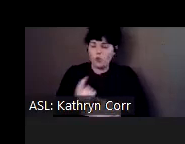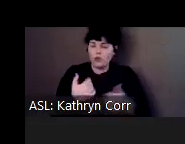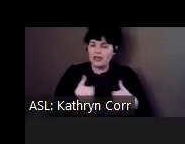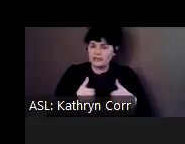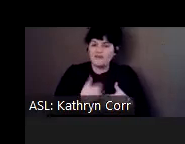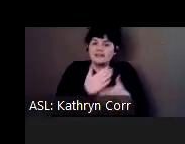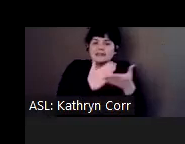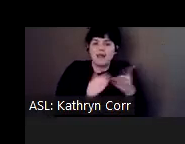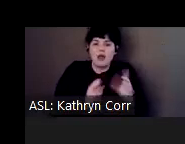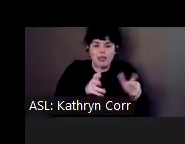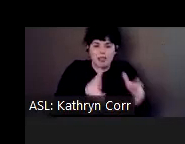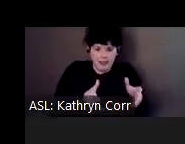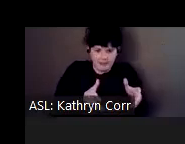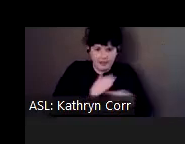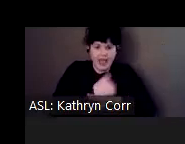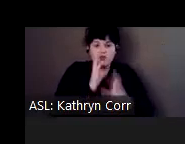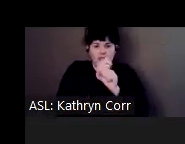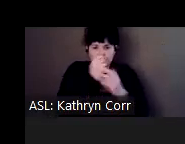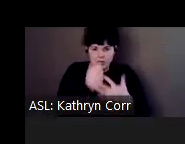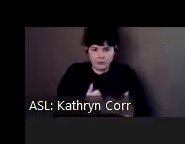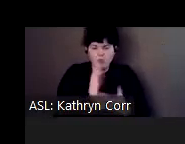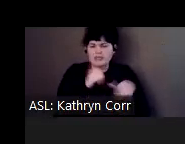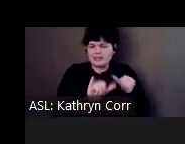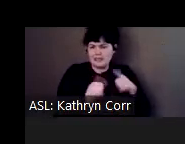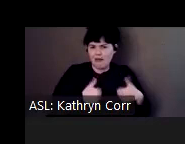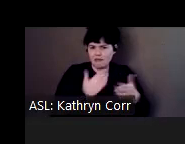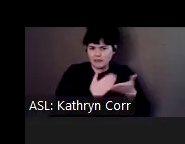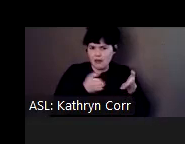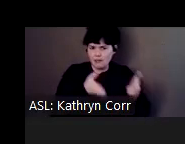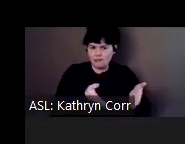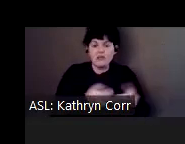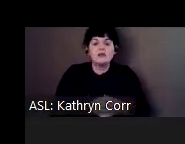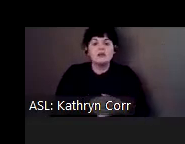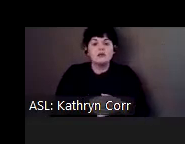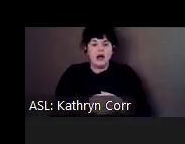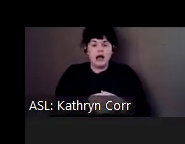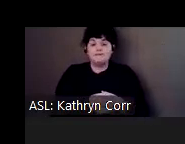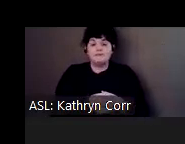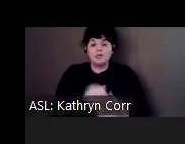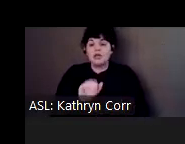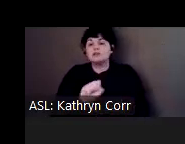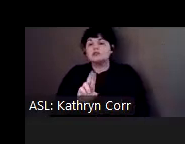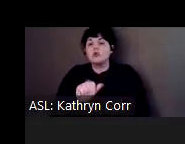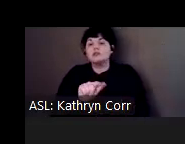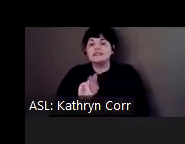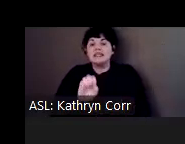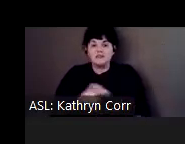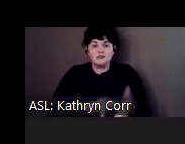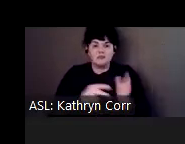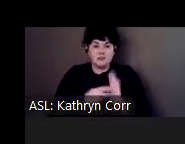expungement. Assaultive crimes include crimes involving a dangerous weapon, domestic